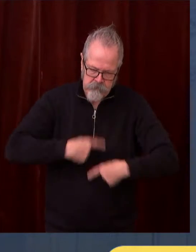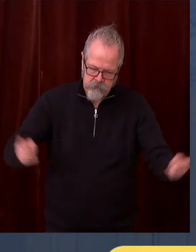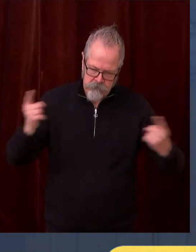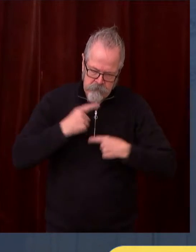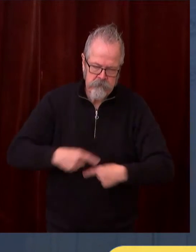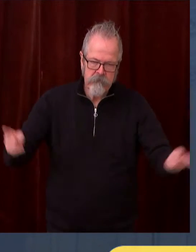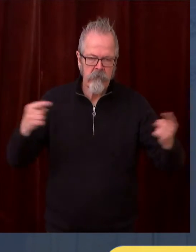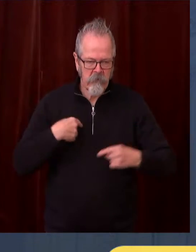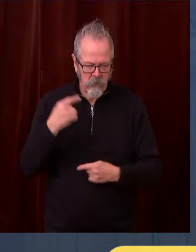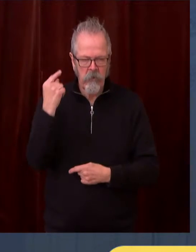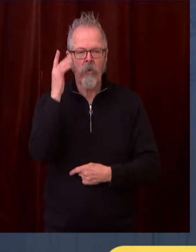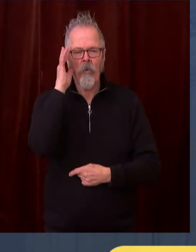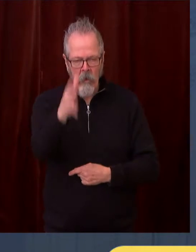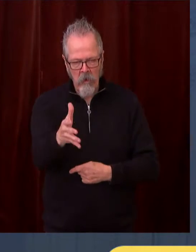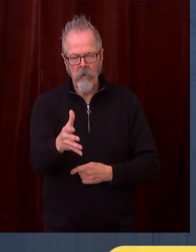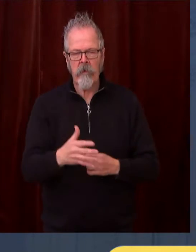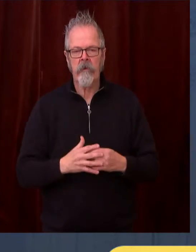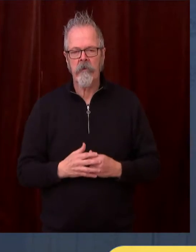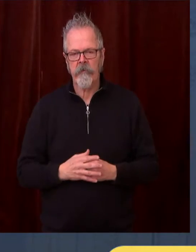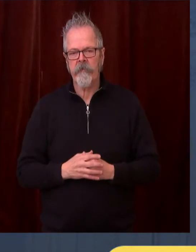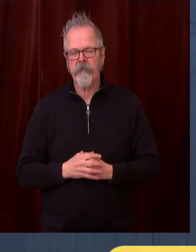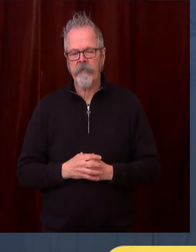eligible.